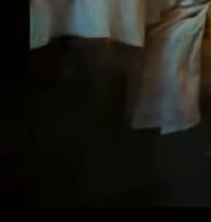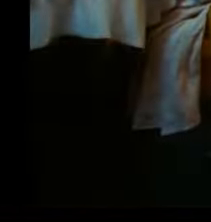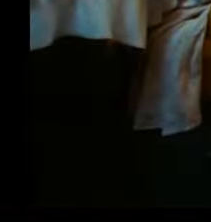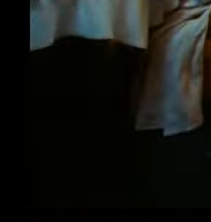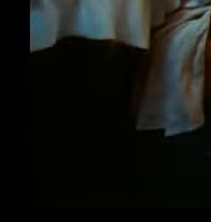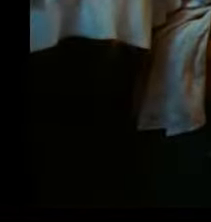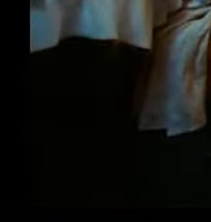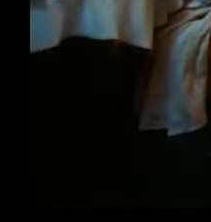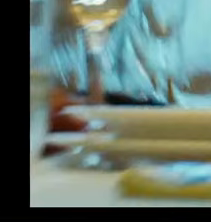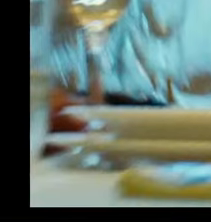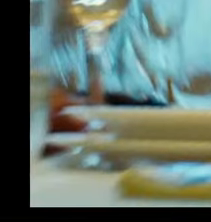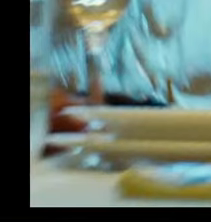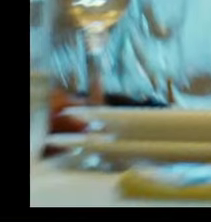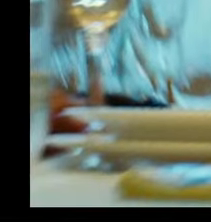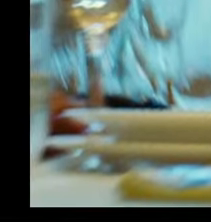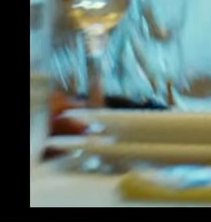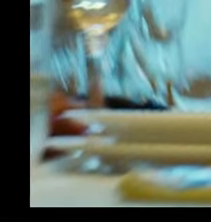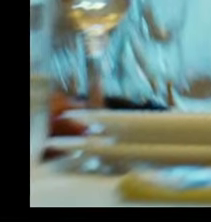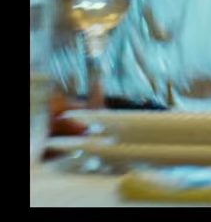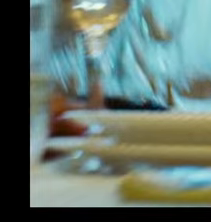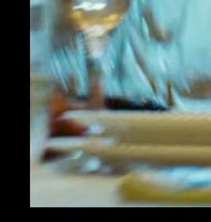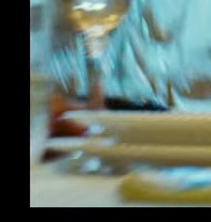I must touch your hair.